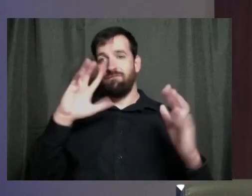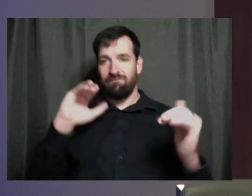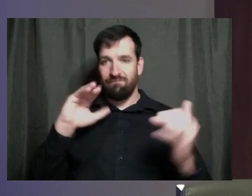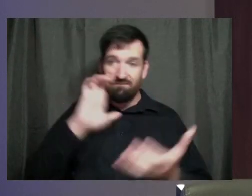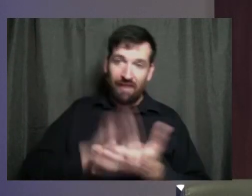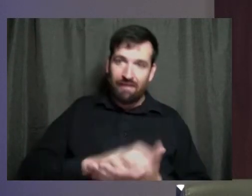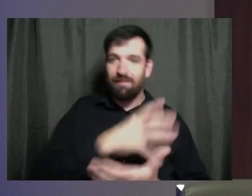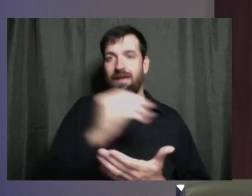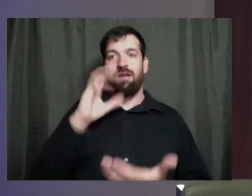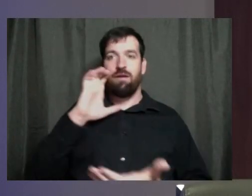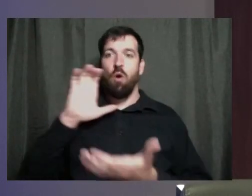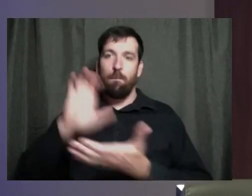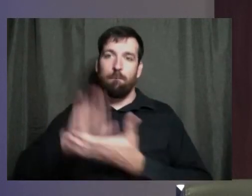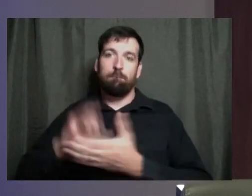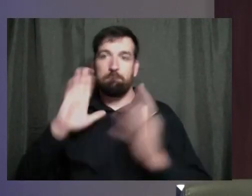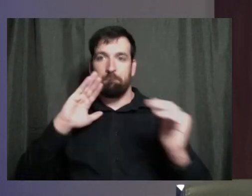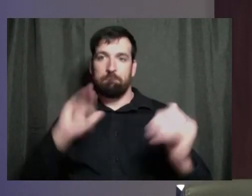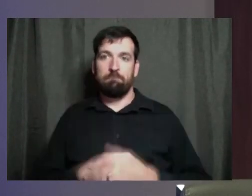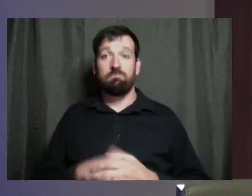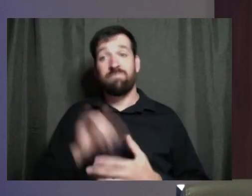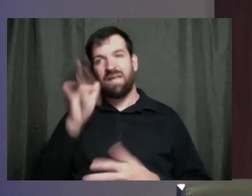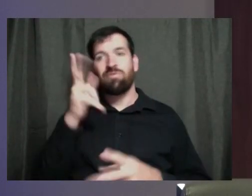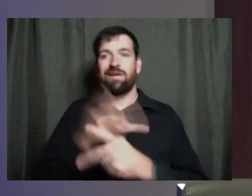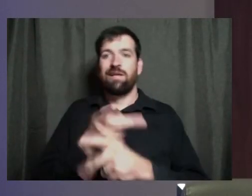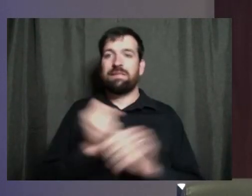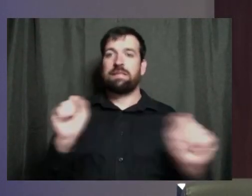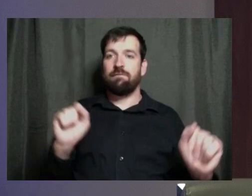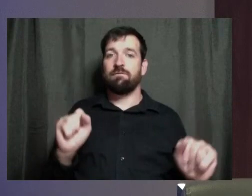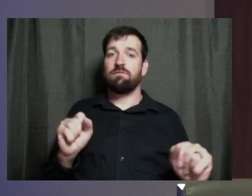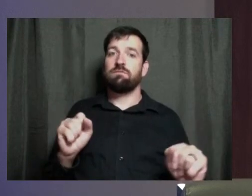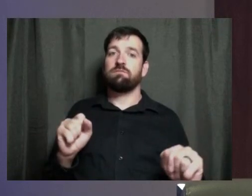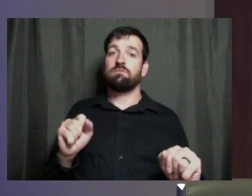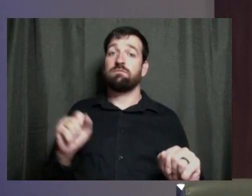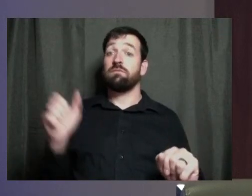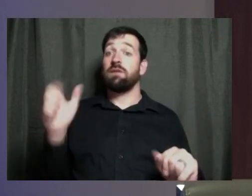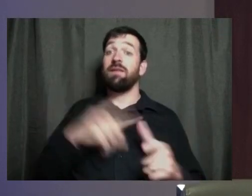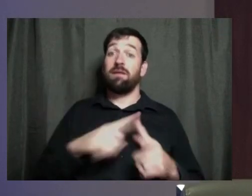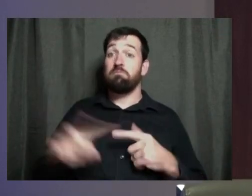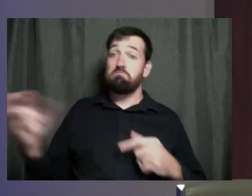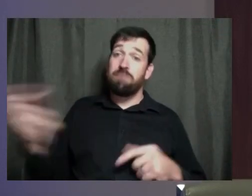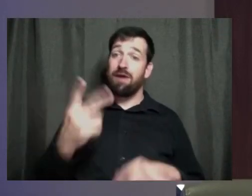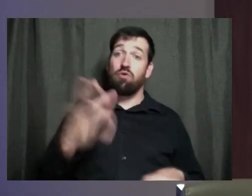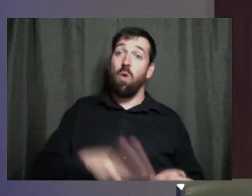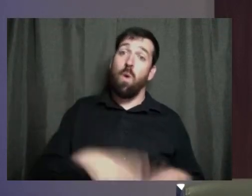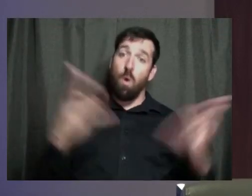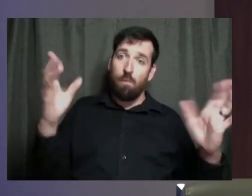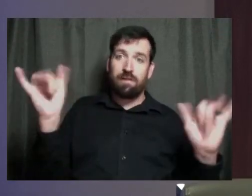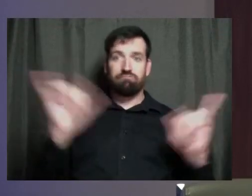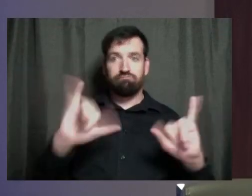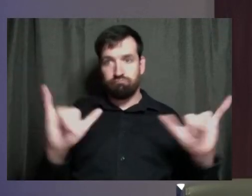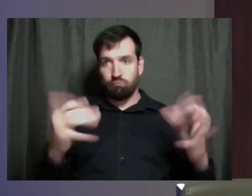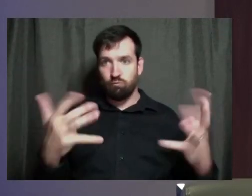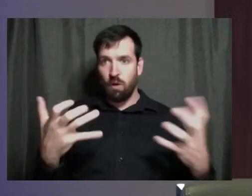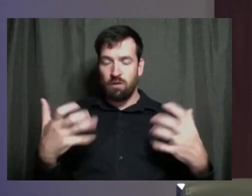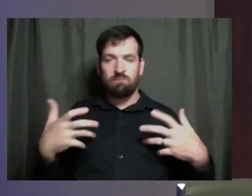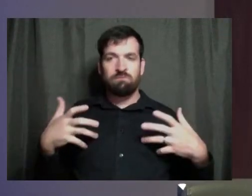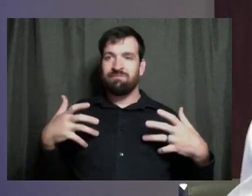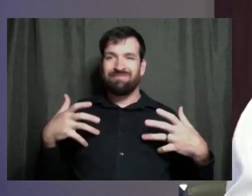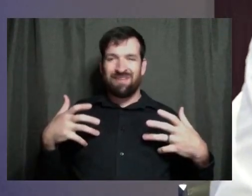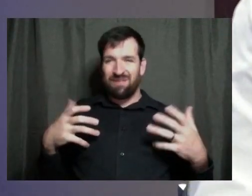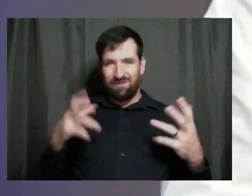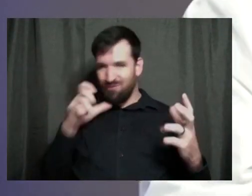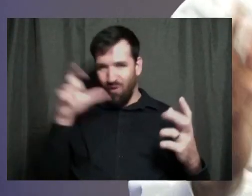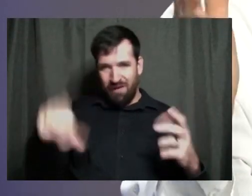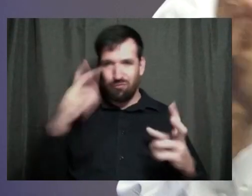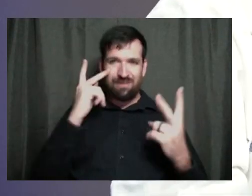us all safe. And that's what's going to let us be back opened up the way we want to be. And then we won't have to see pink masks on mannequins at